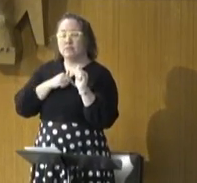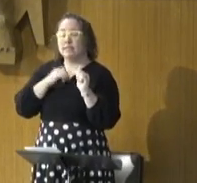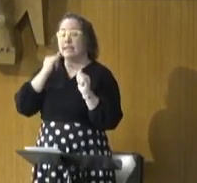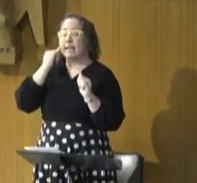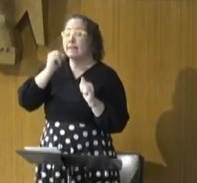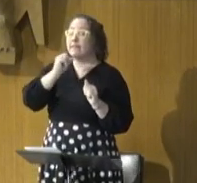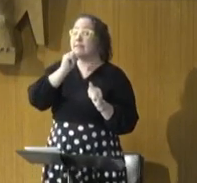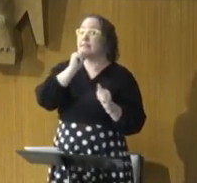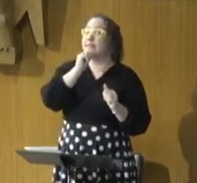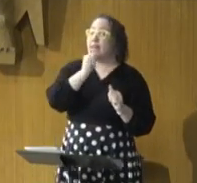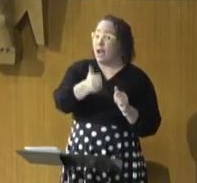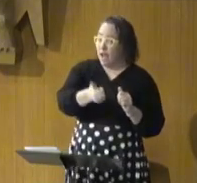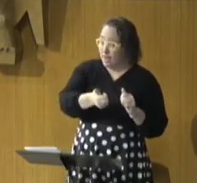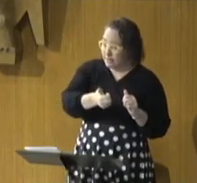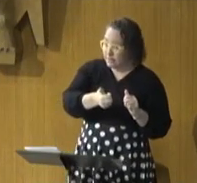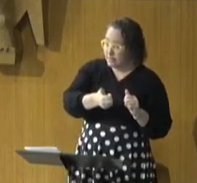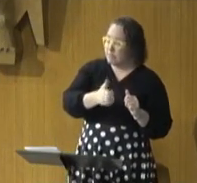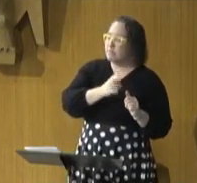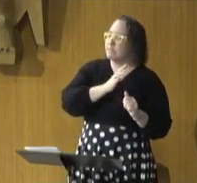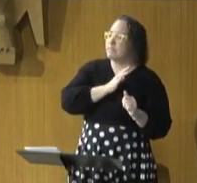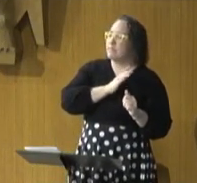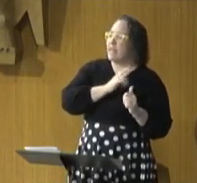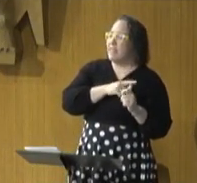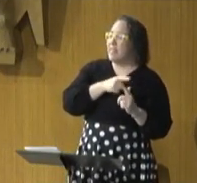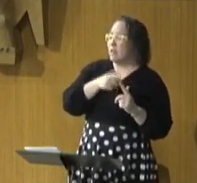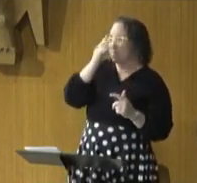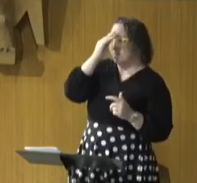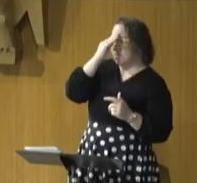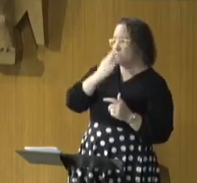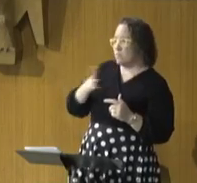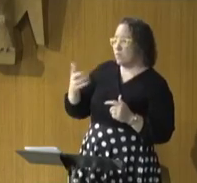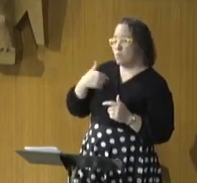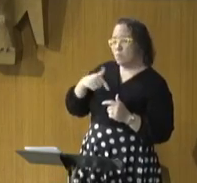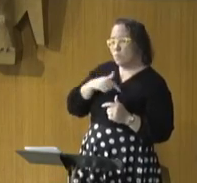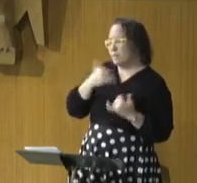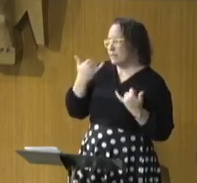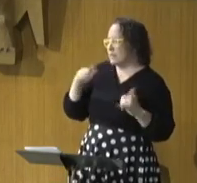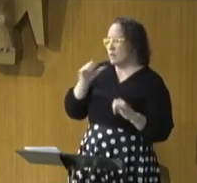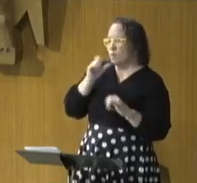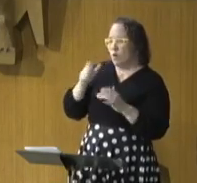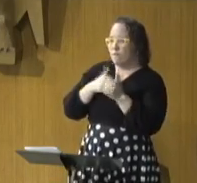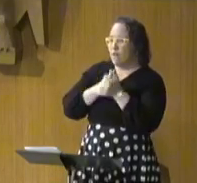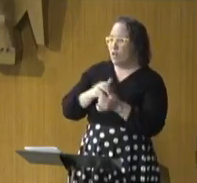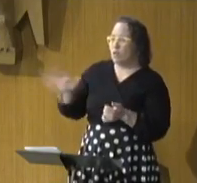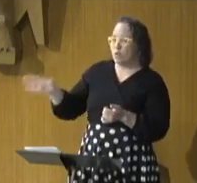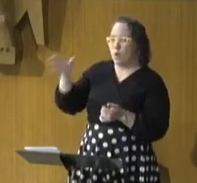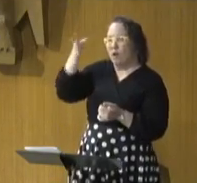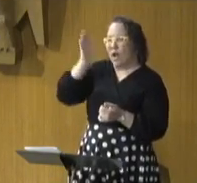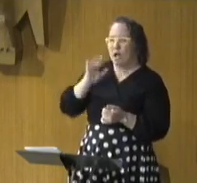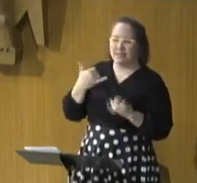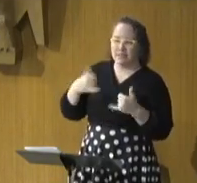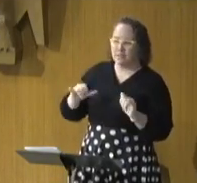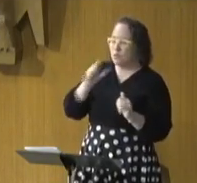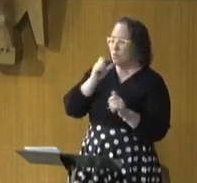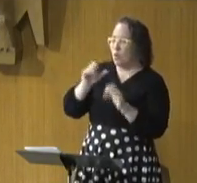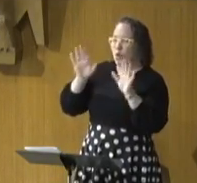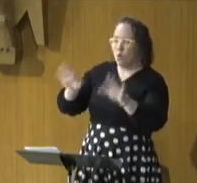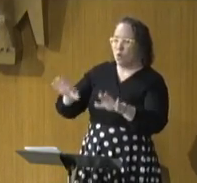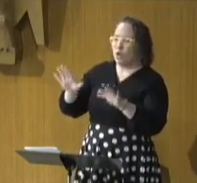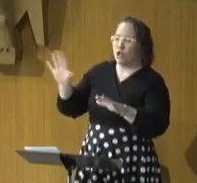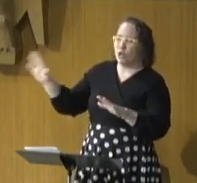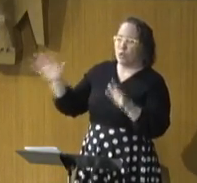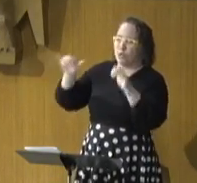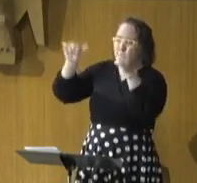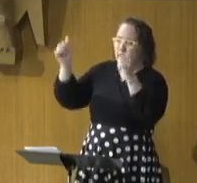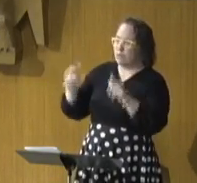not, O king, let it be known to you, we still won't serve your gods, and we still won't worship your golden statue.